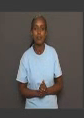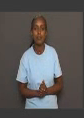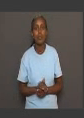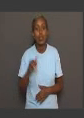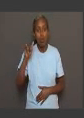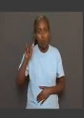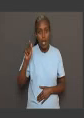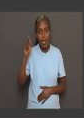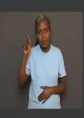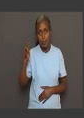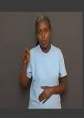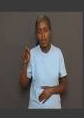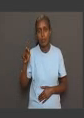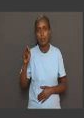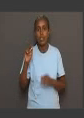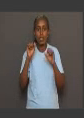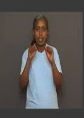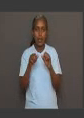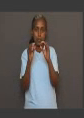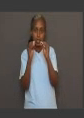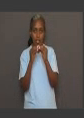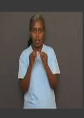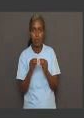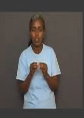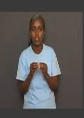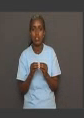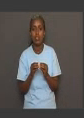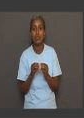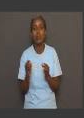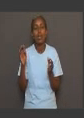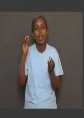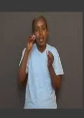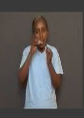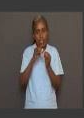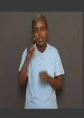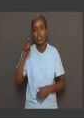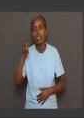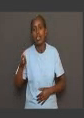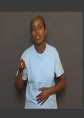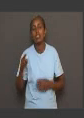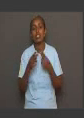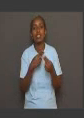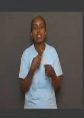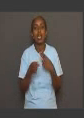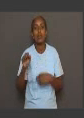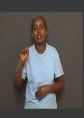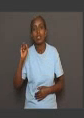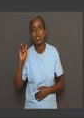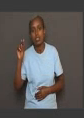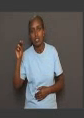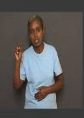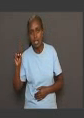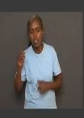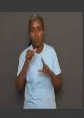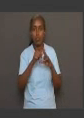Y prime can be calculated by adding x times the sine of